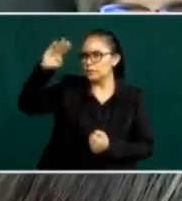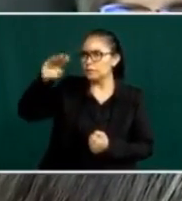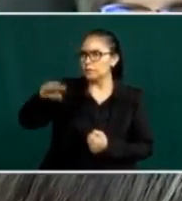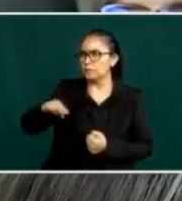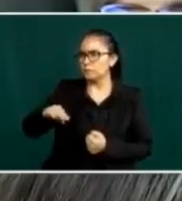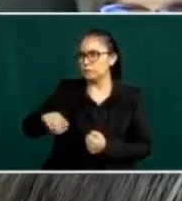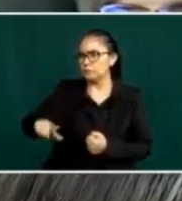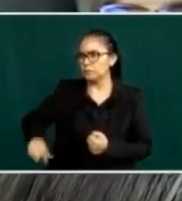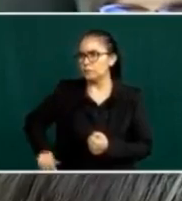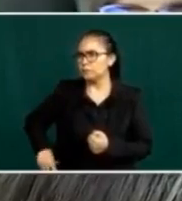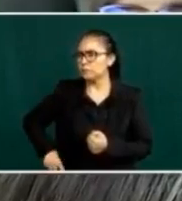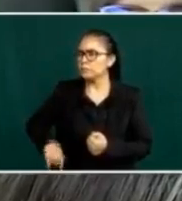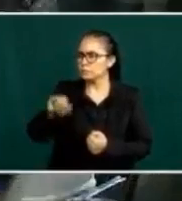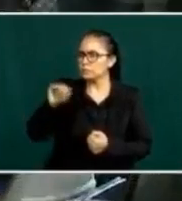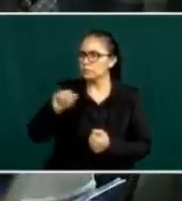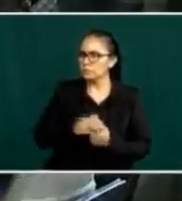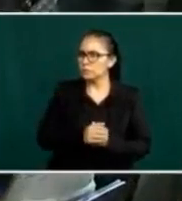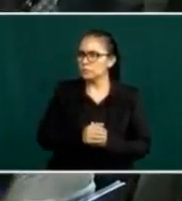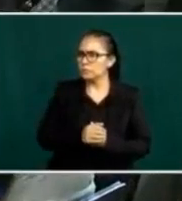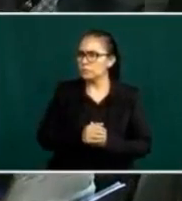Echeverria.